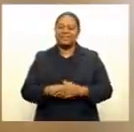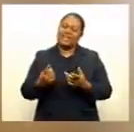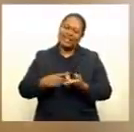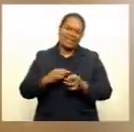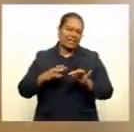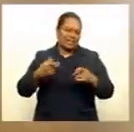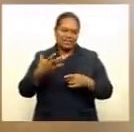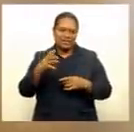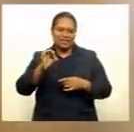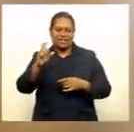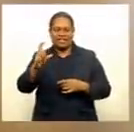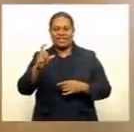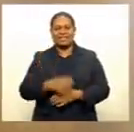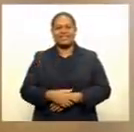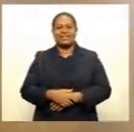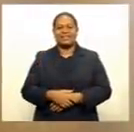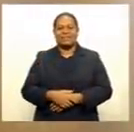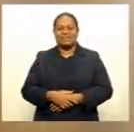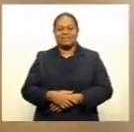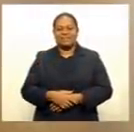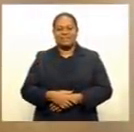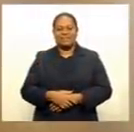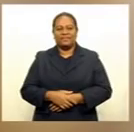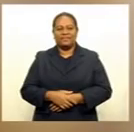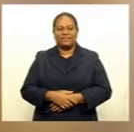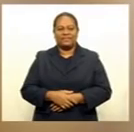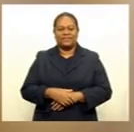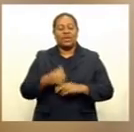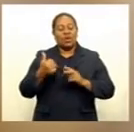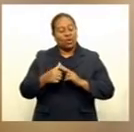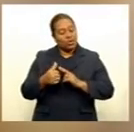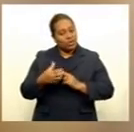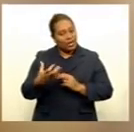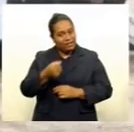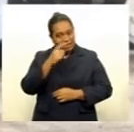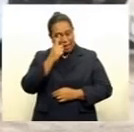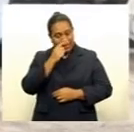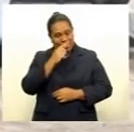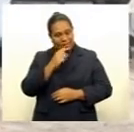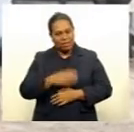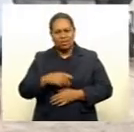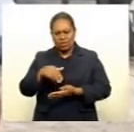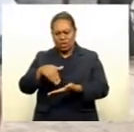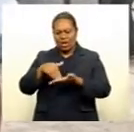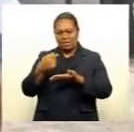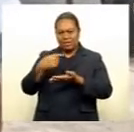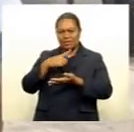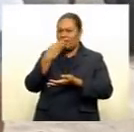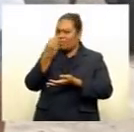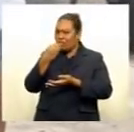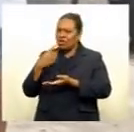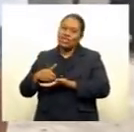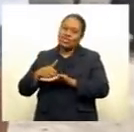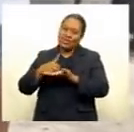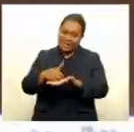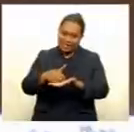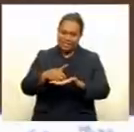items, it's 50 cents. And we also have people that help with food or